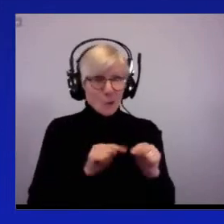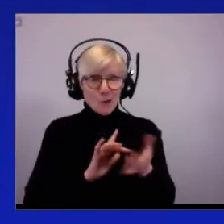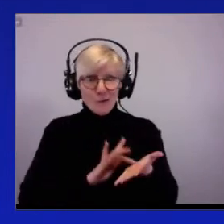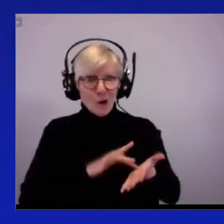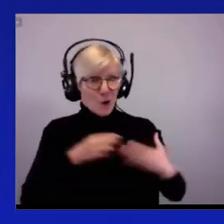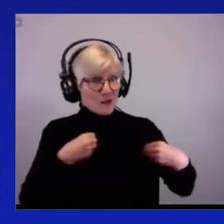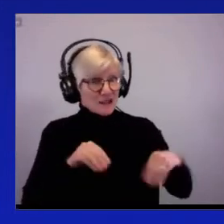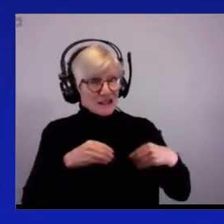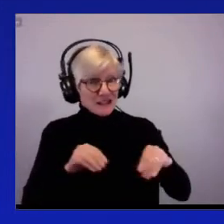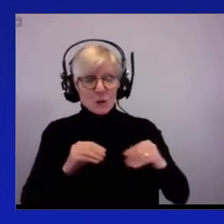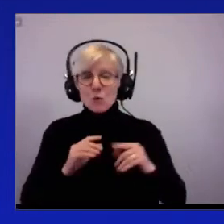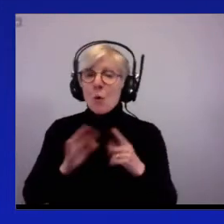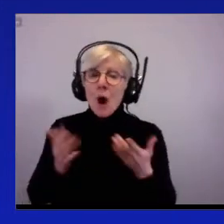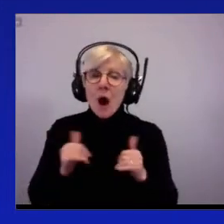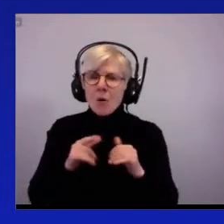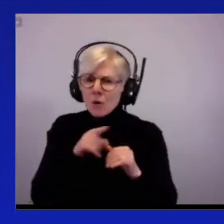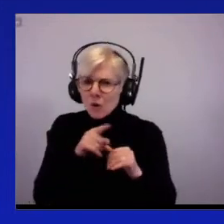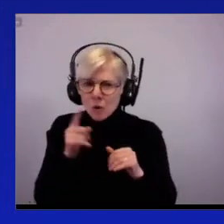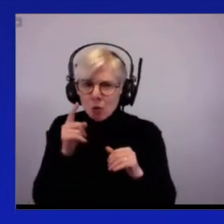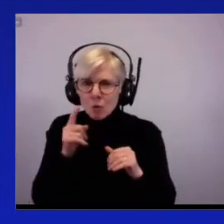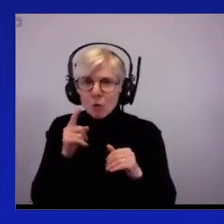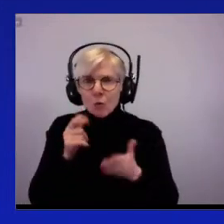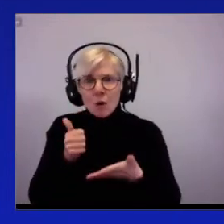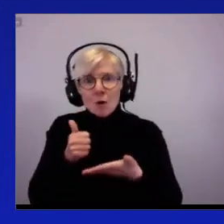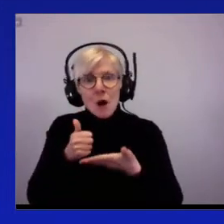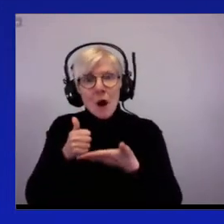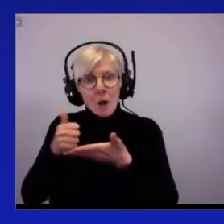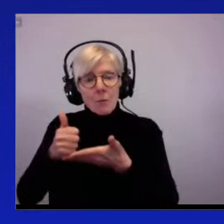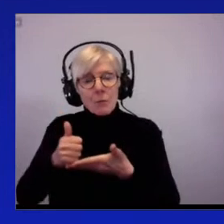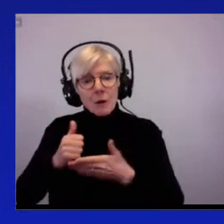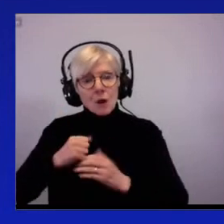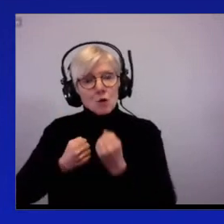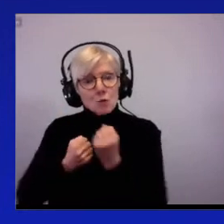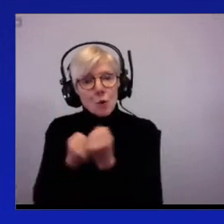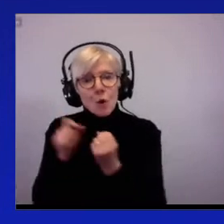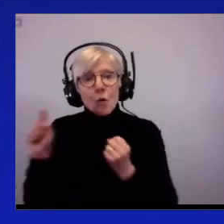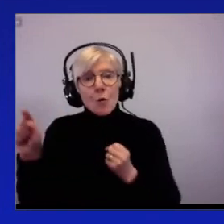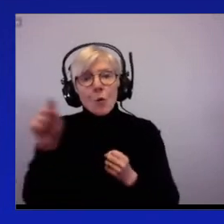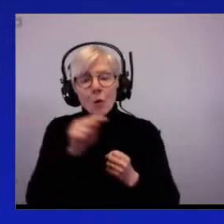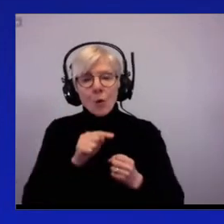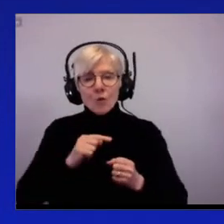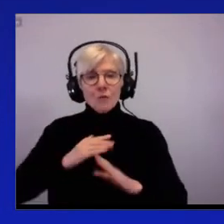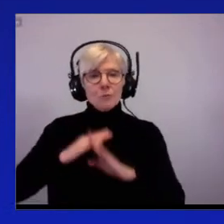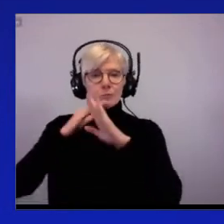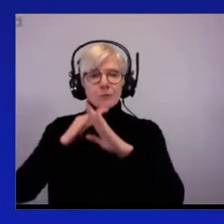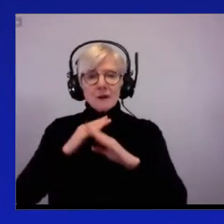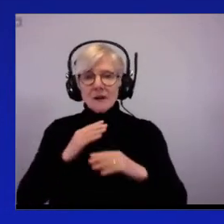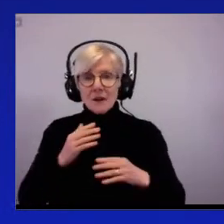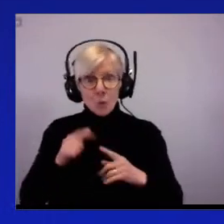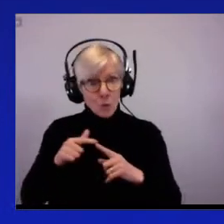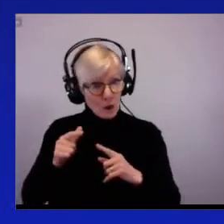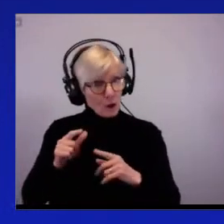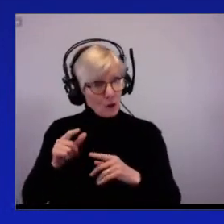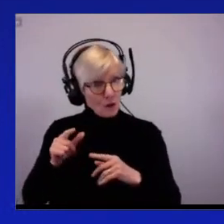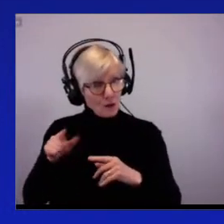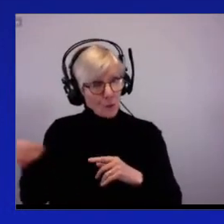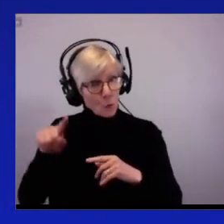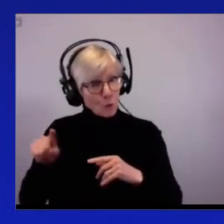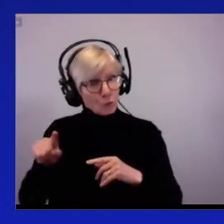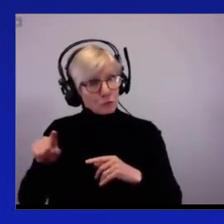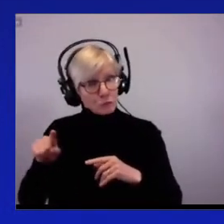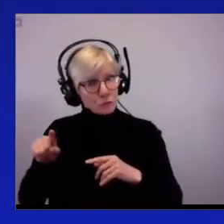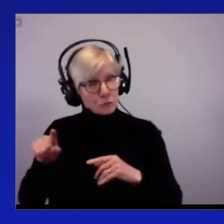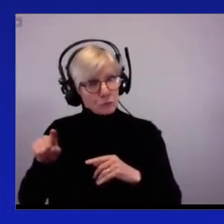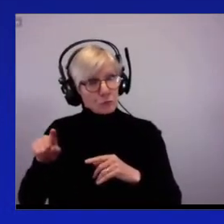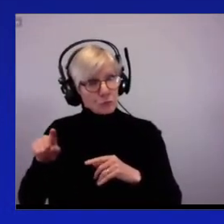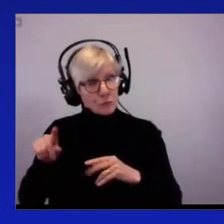identify those communities that might need access to it? Will you use the mobile clinic or team to go access them? What's the plan in regards to